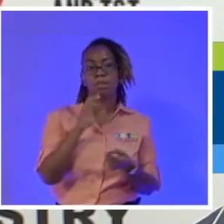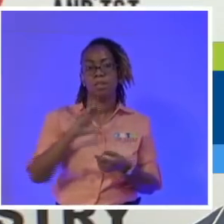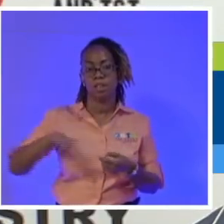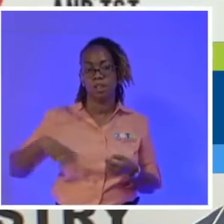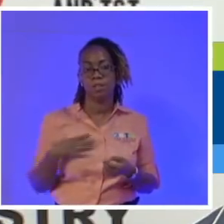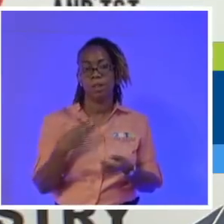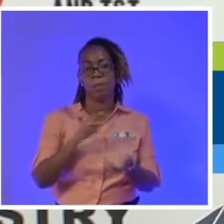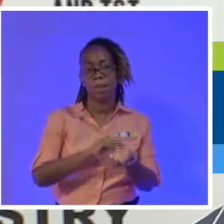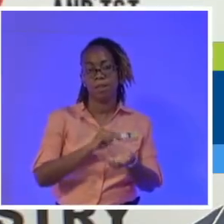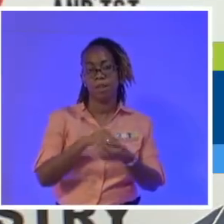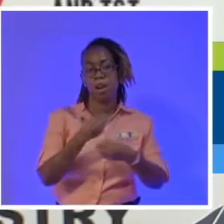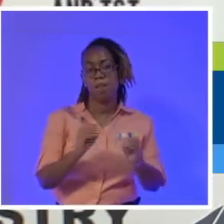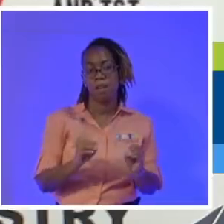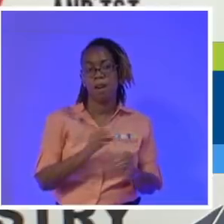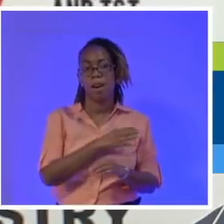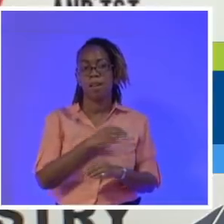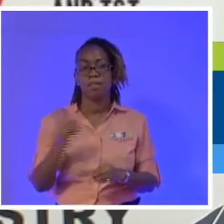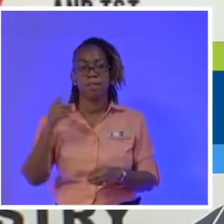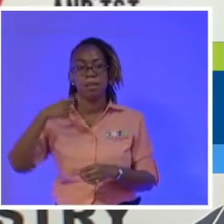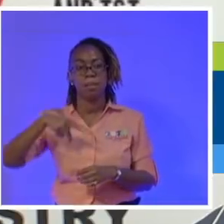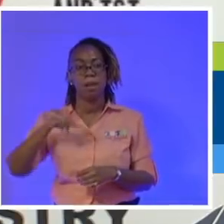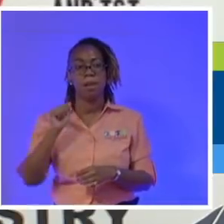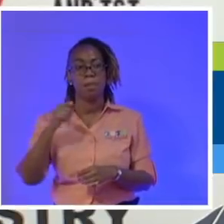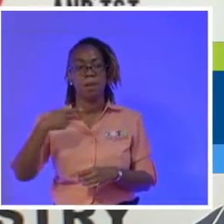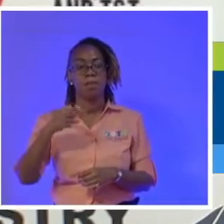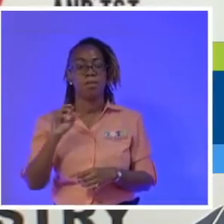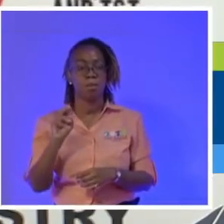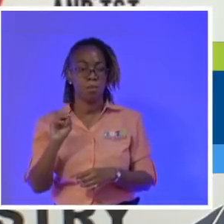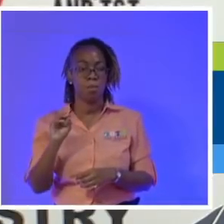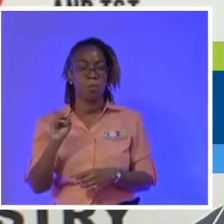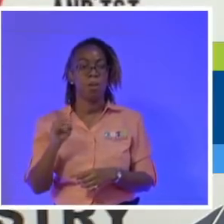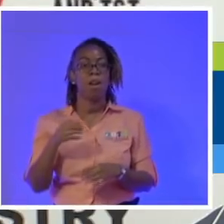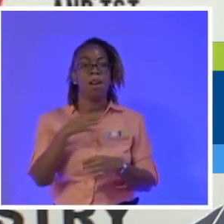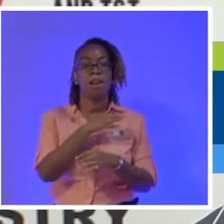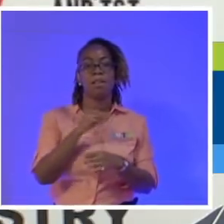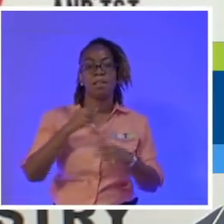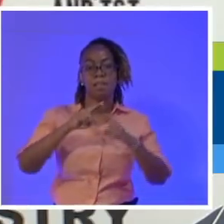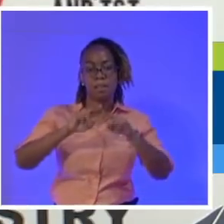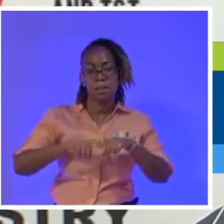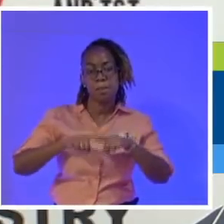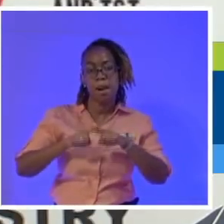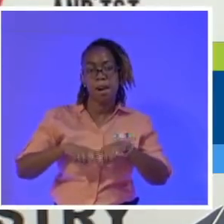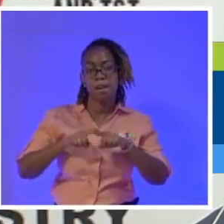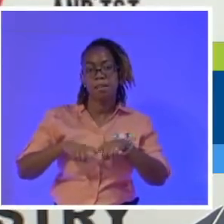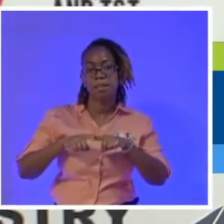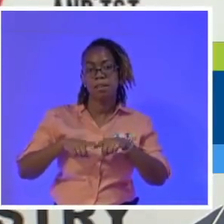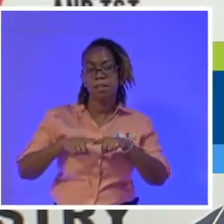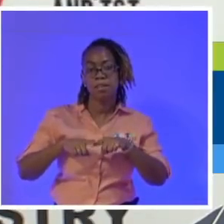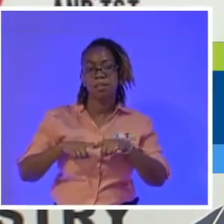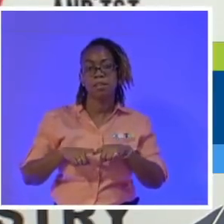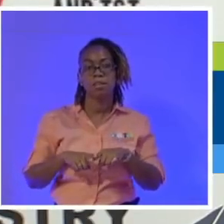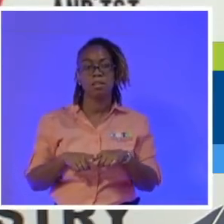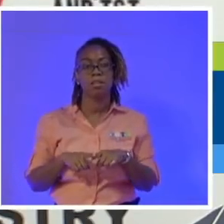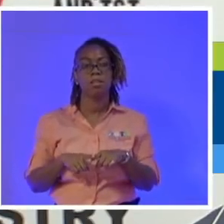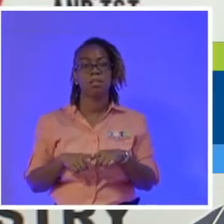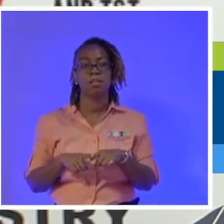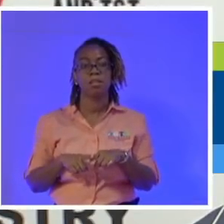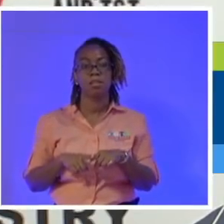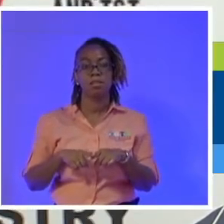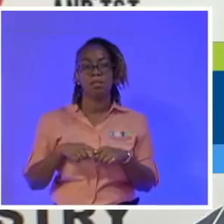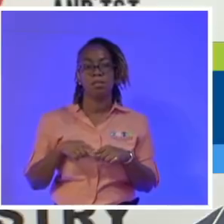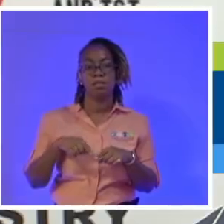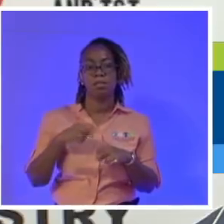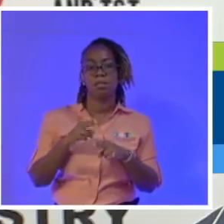PAHO. And depending on if what is being manifested by the patient is